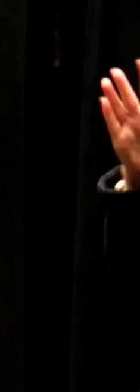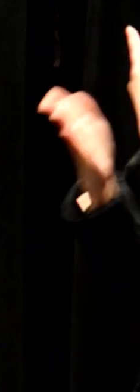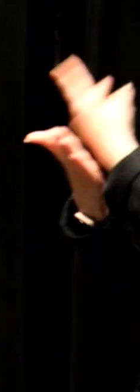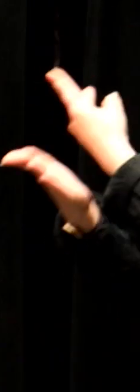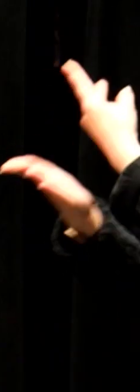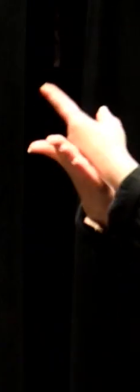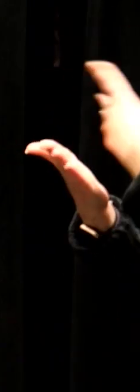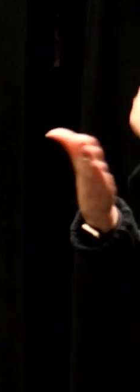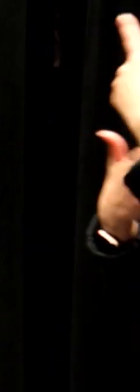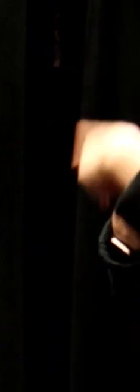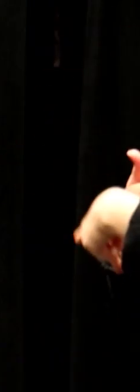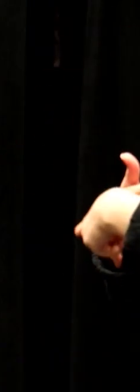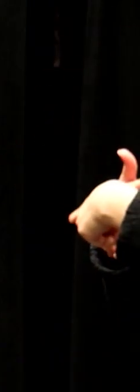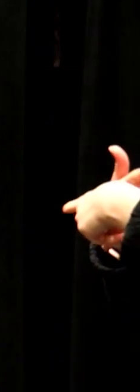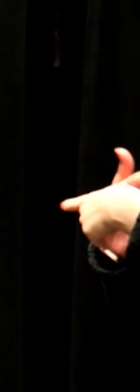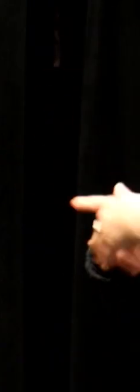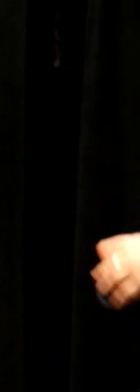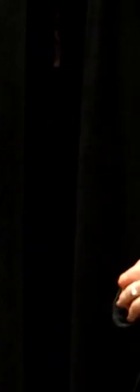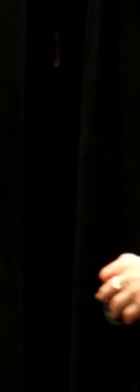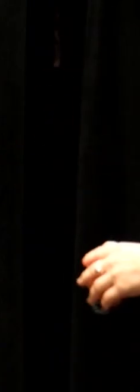design?